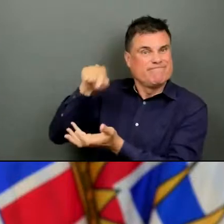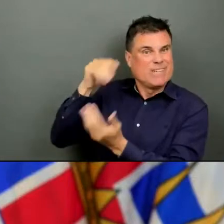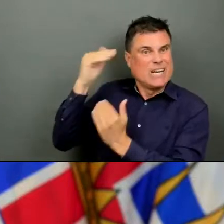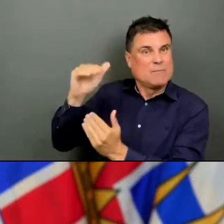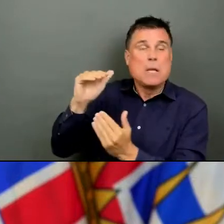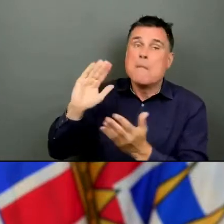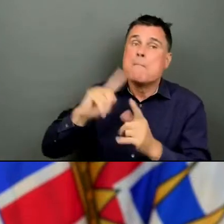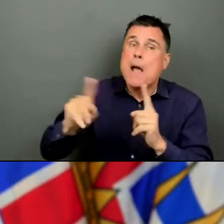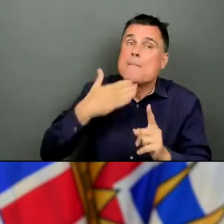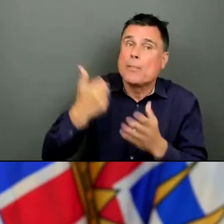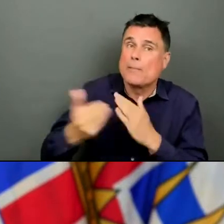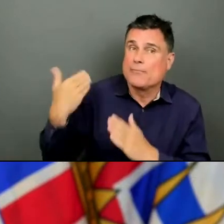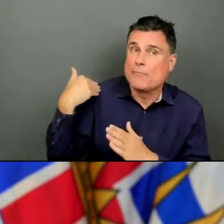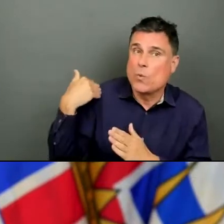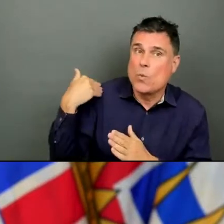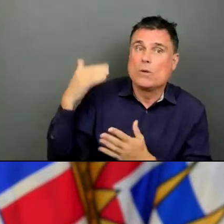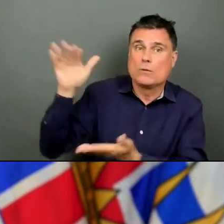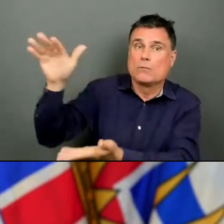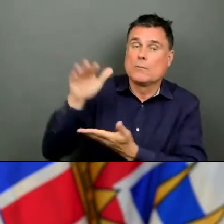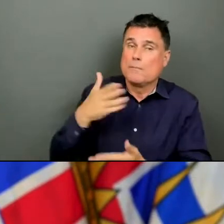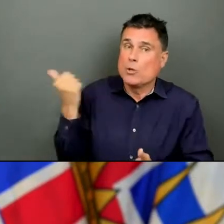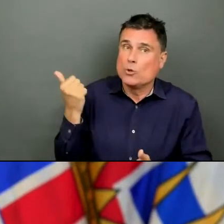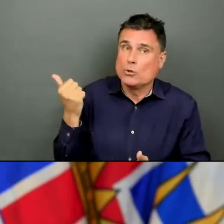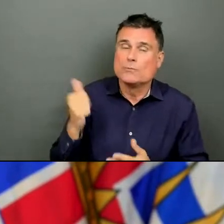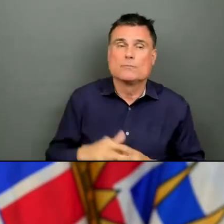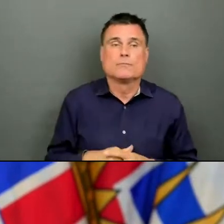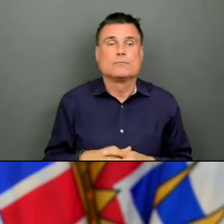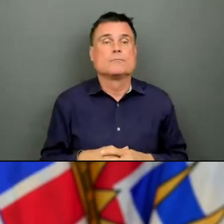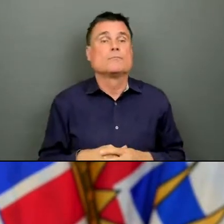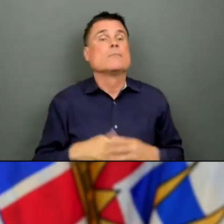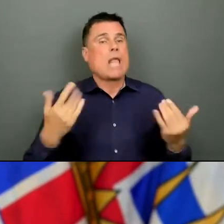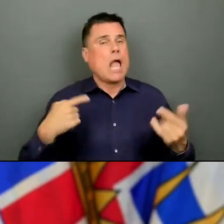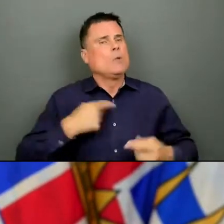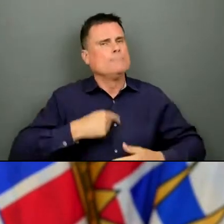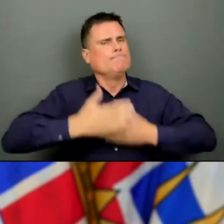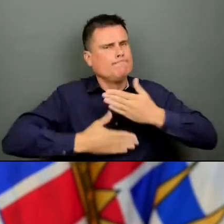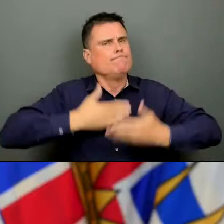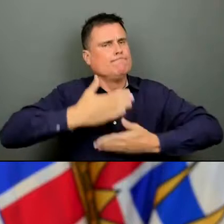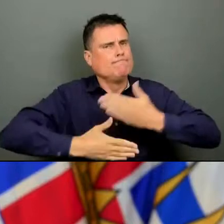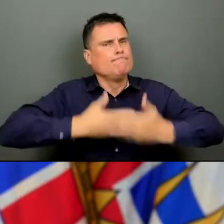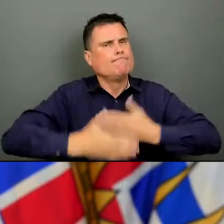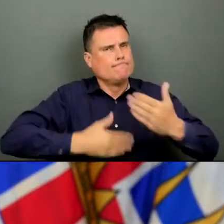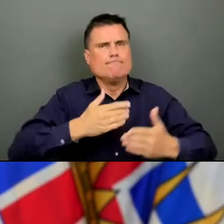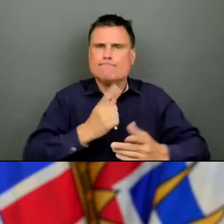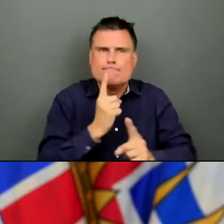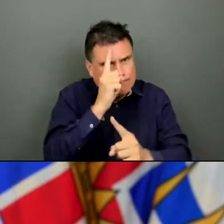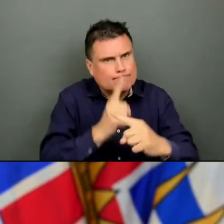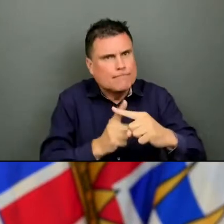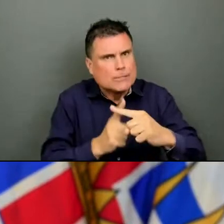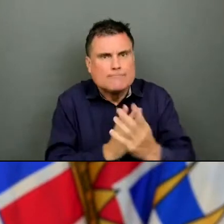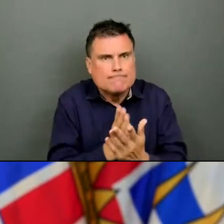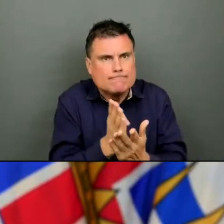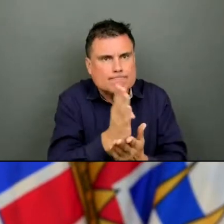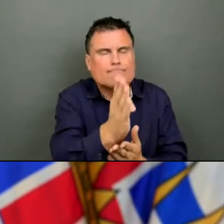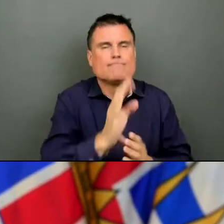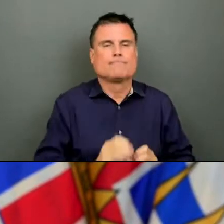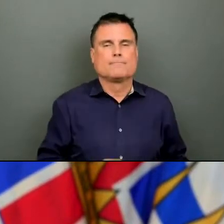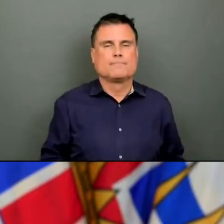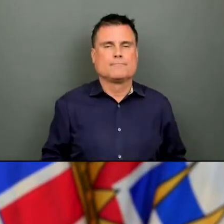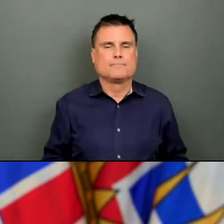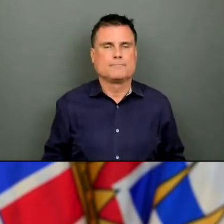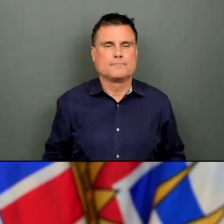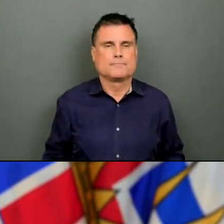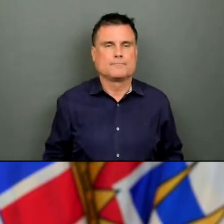the early months of this year, and we're moving through these as quickly as we possibly can, and we've heard some good news